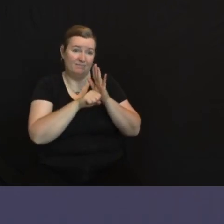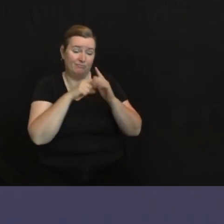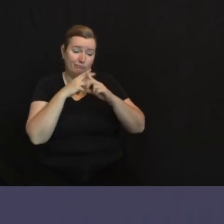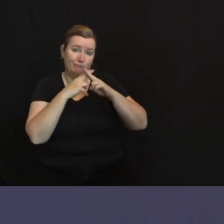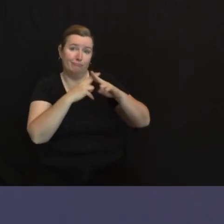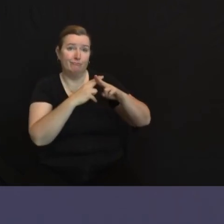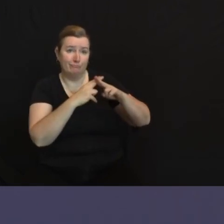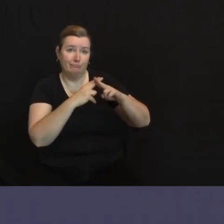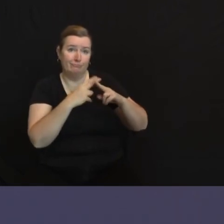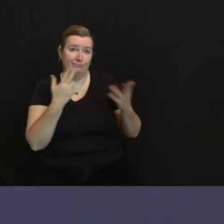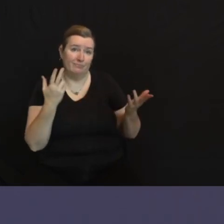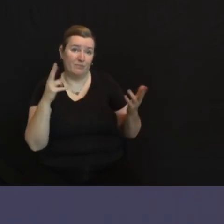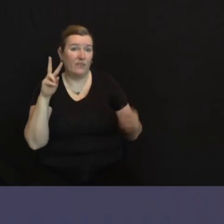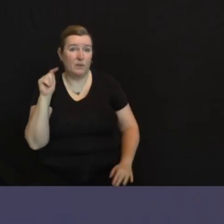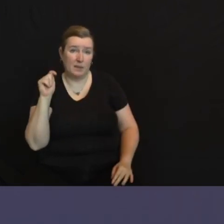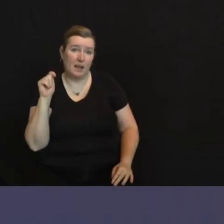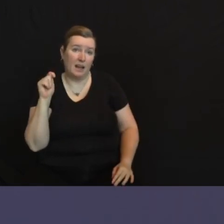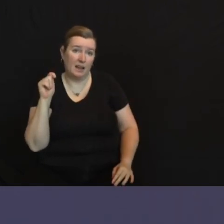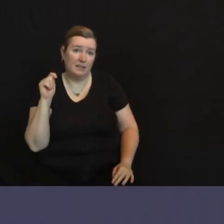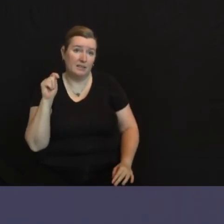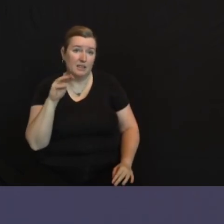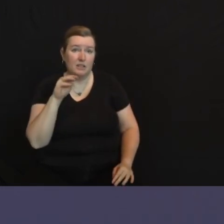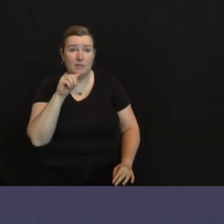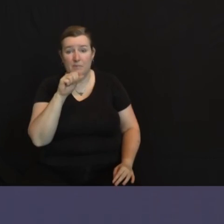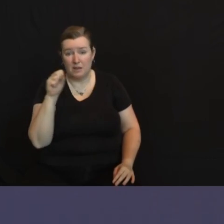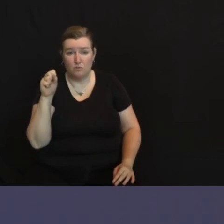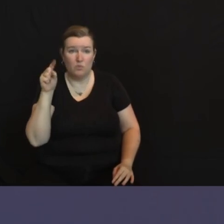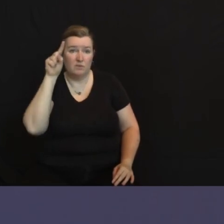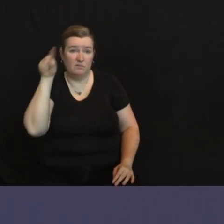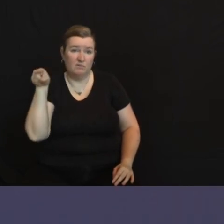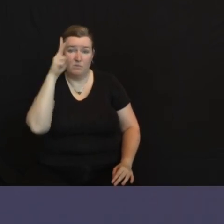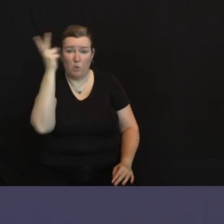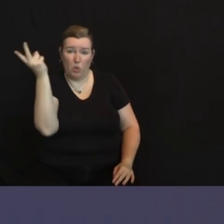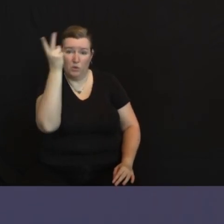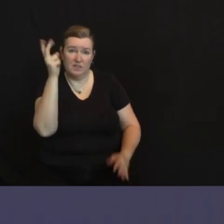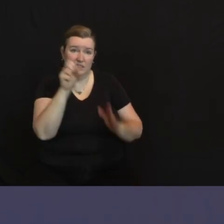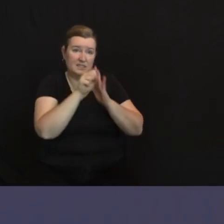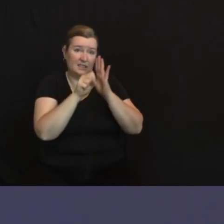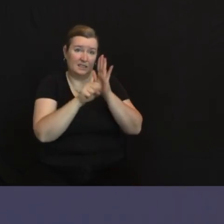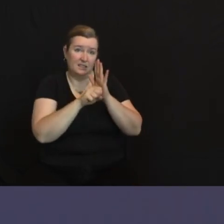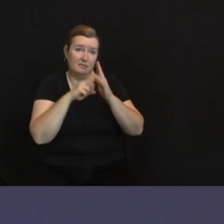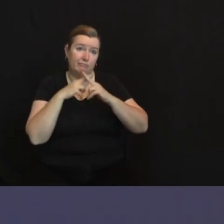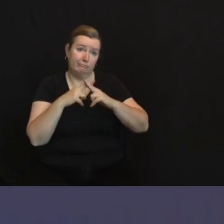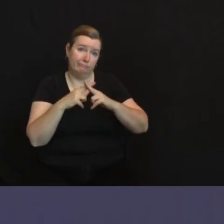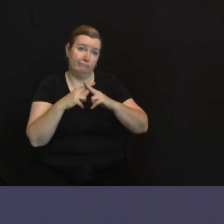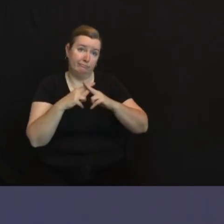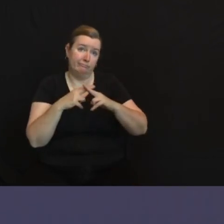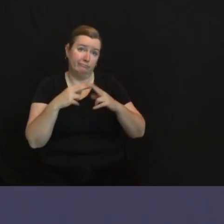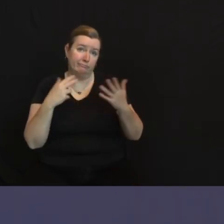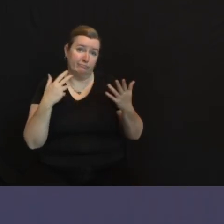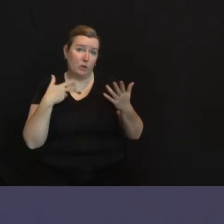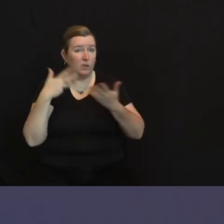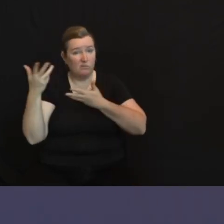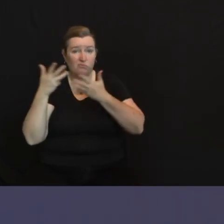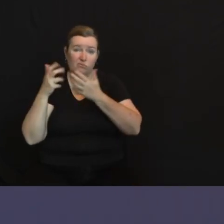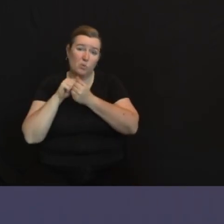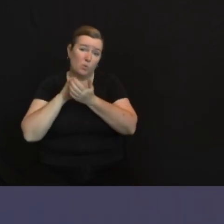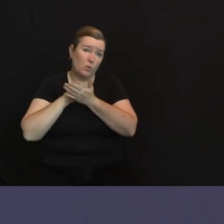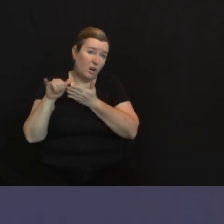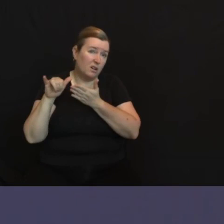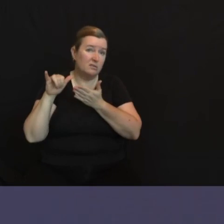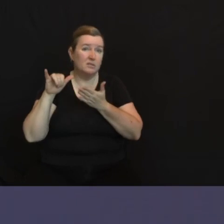which Dan experienced, and Massachusetts at a minimum are two states where we've been on. We're still actively coordinating with New York and Connecticut on a whole range